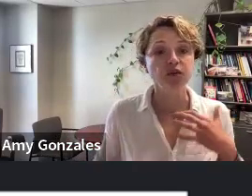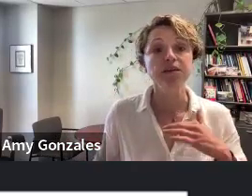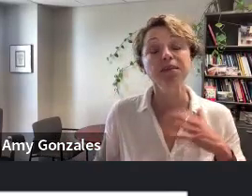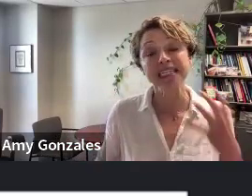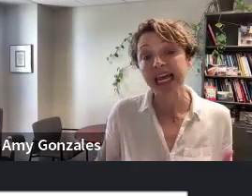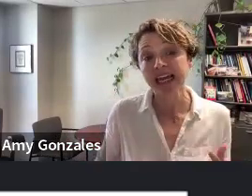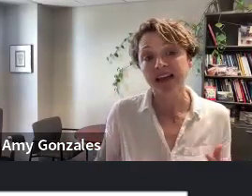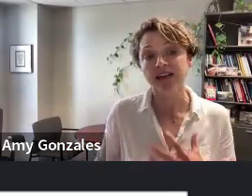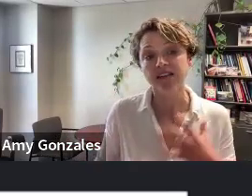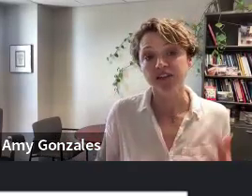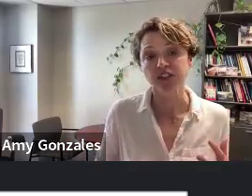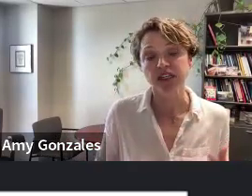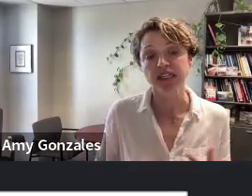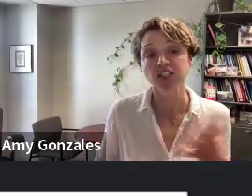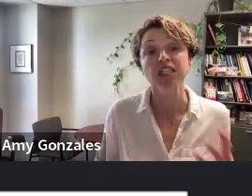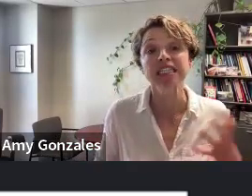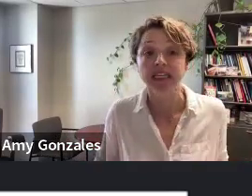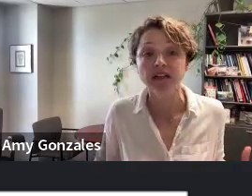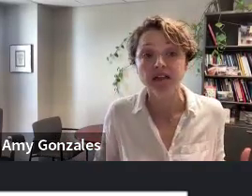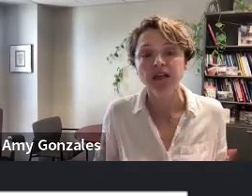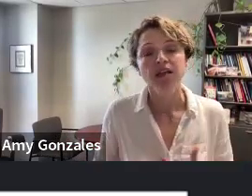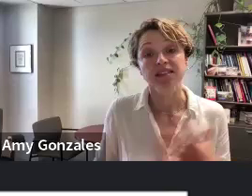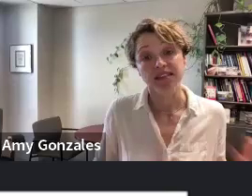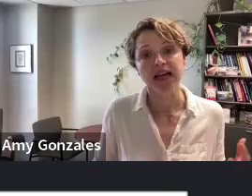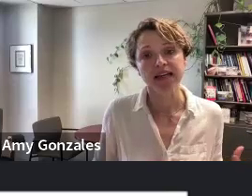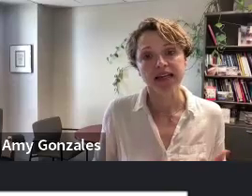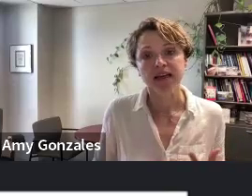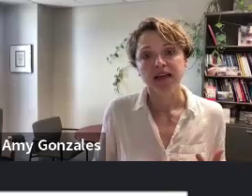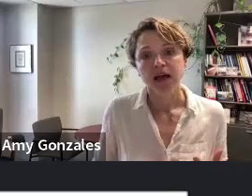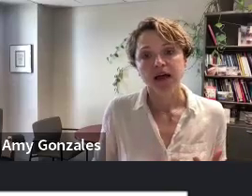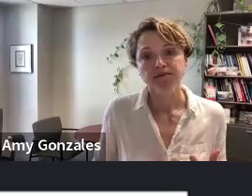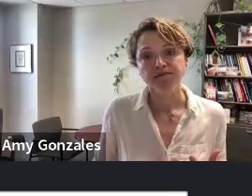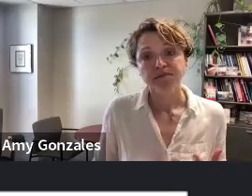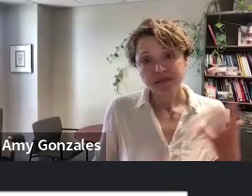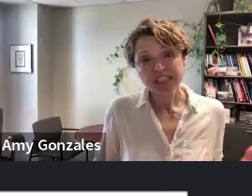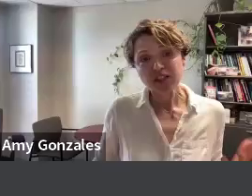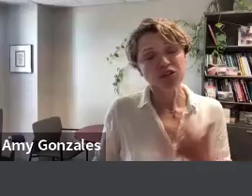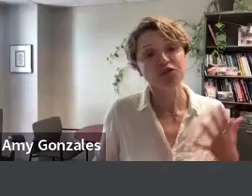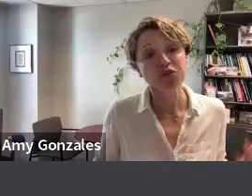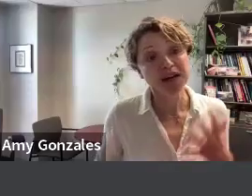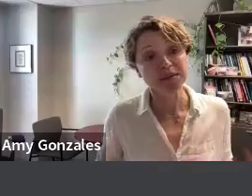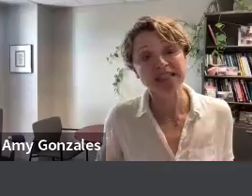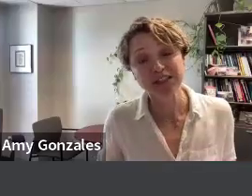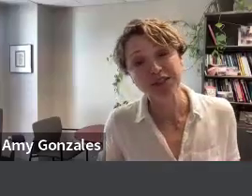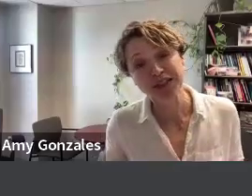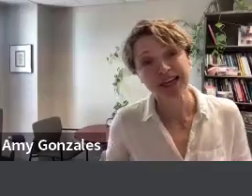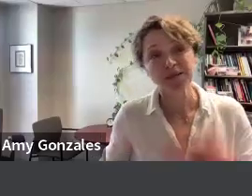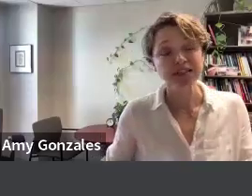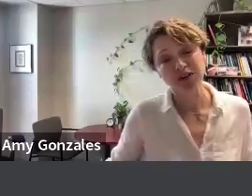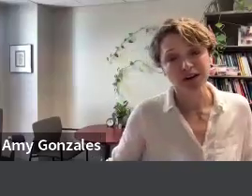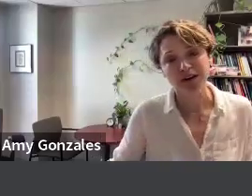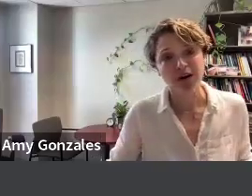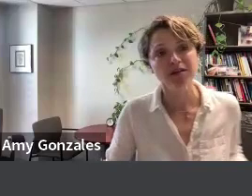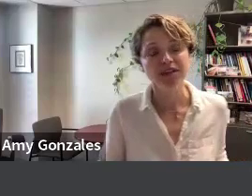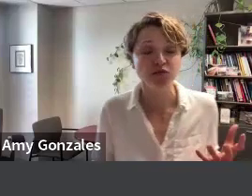devices if we're going to maintain a sufficiently digitally skilled society. So just a few recommendations